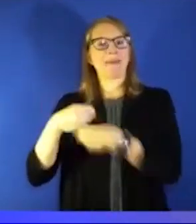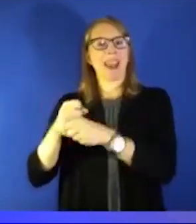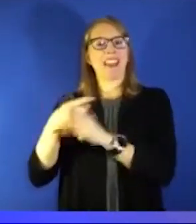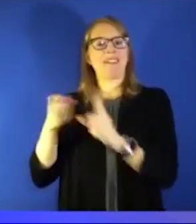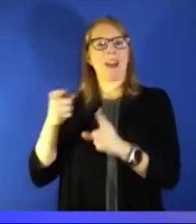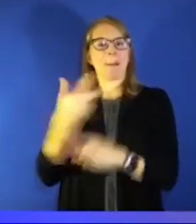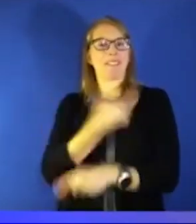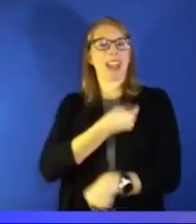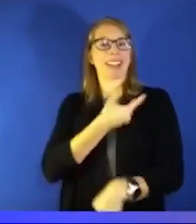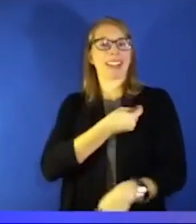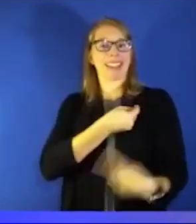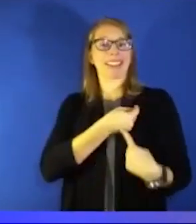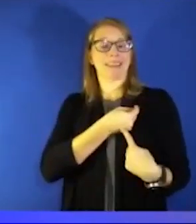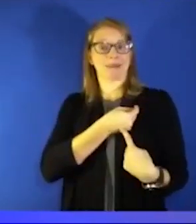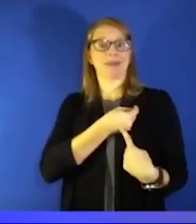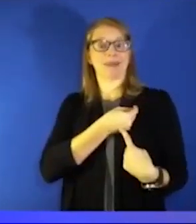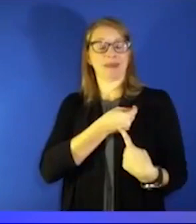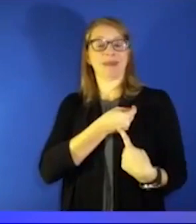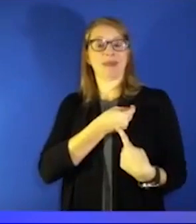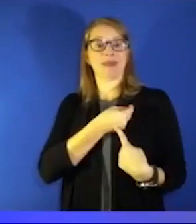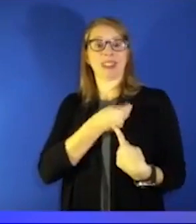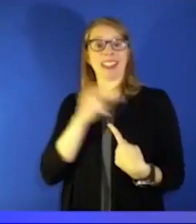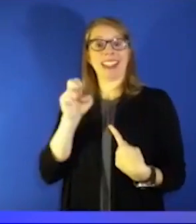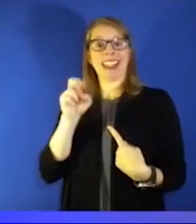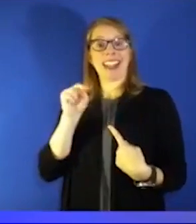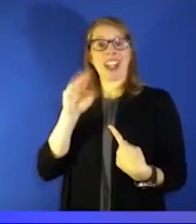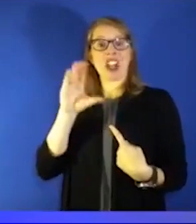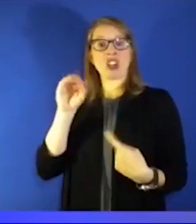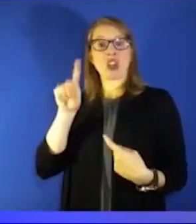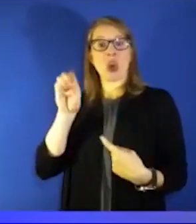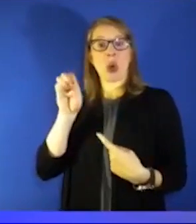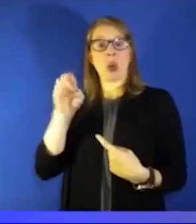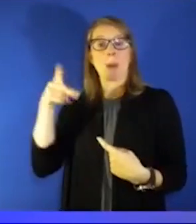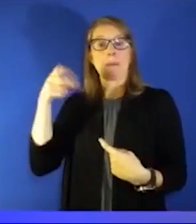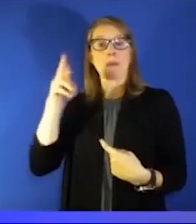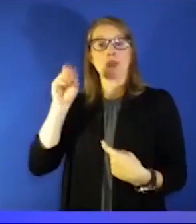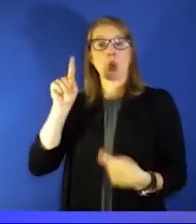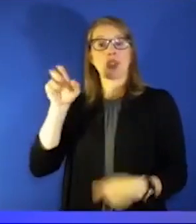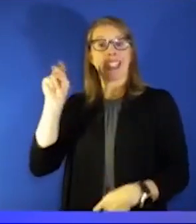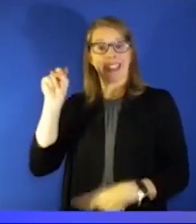that encodes a protein, and so that's a